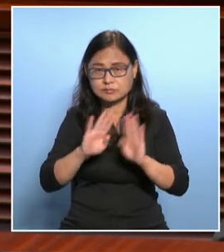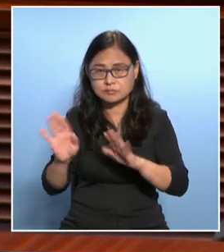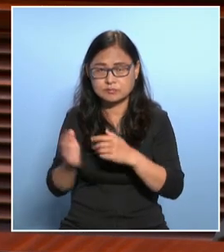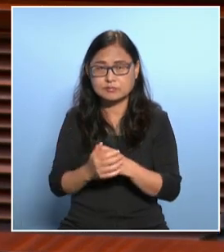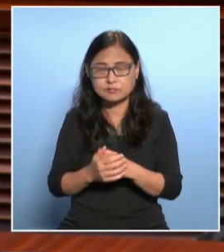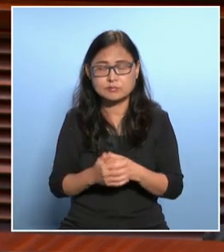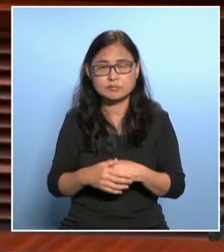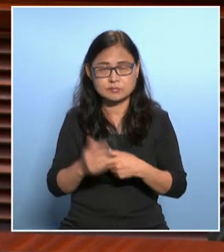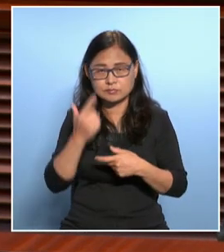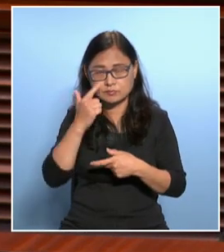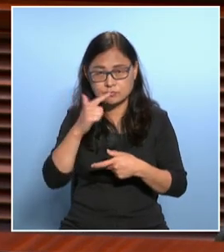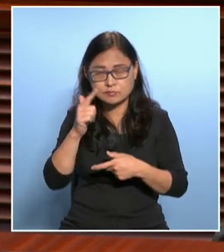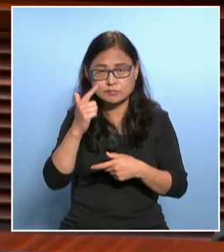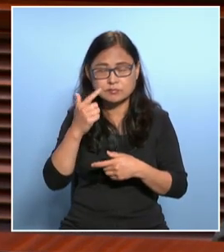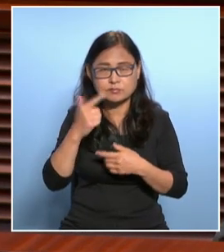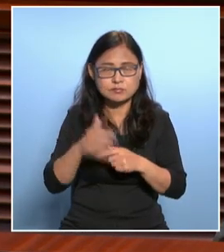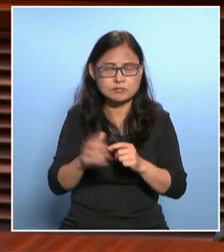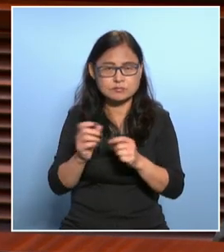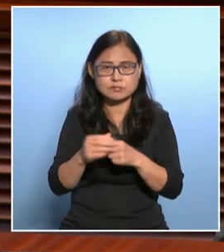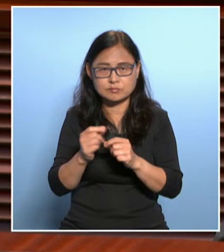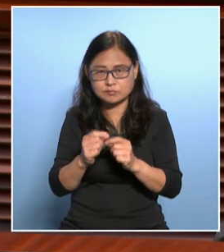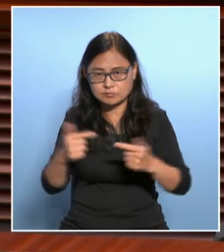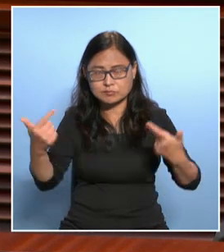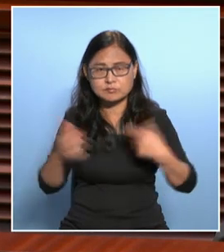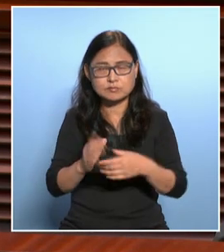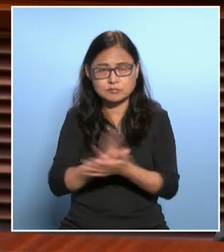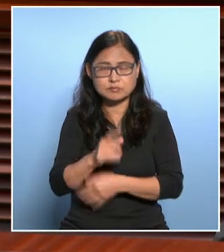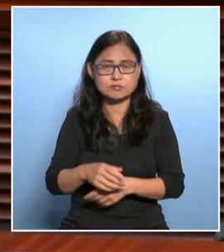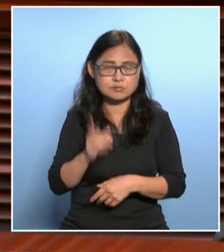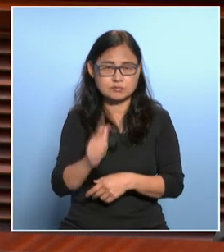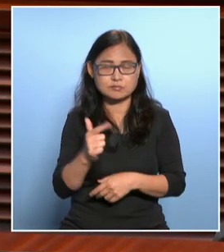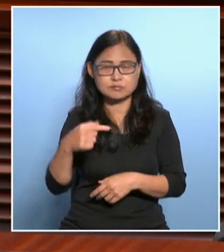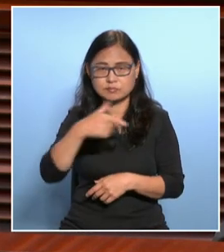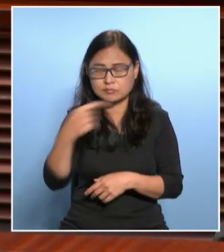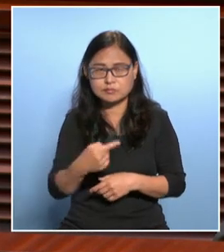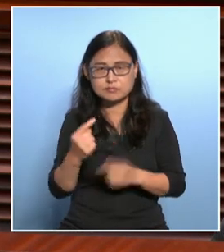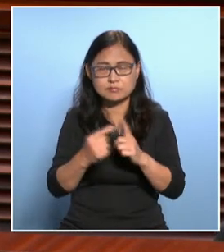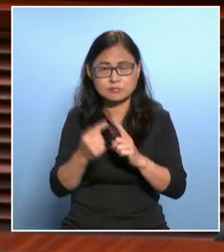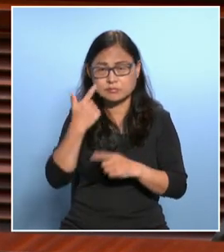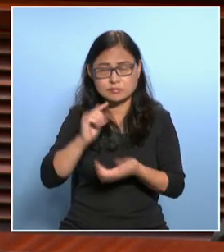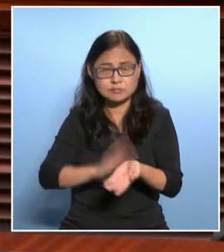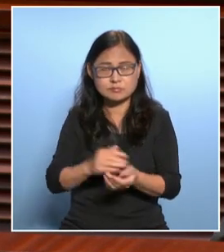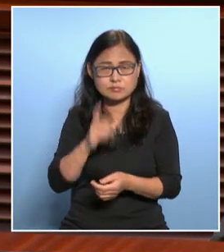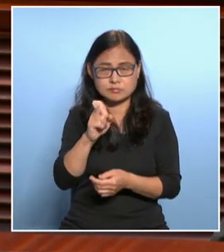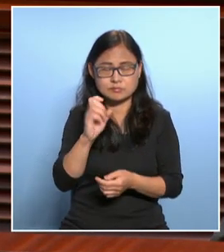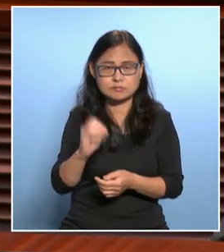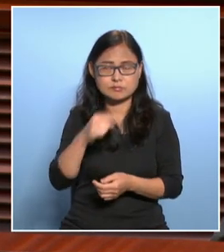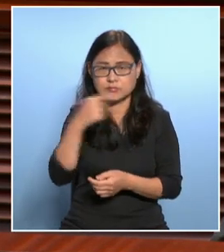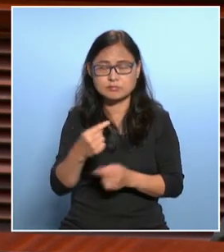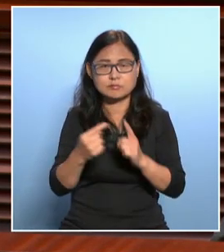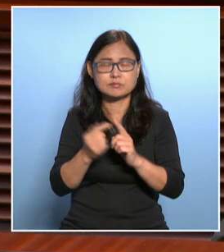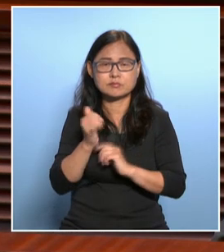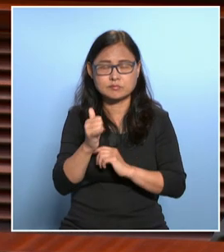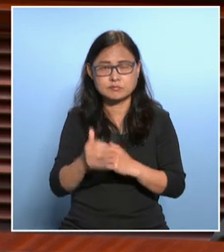paper, we can see that there is an increasing demand for SOPC services. There are 8